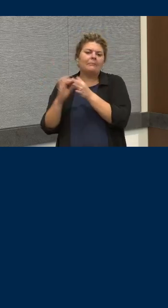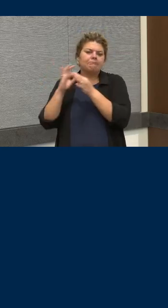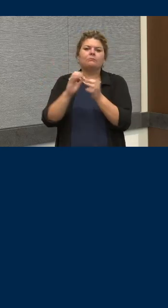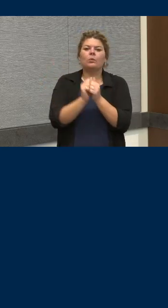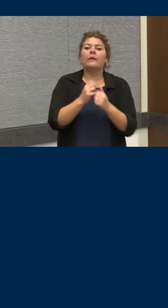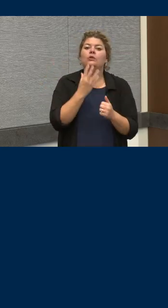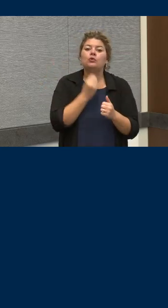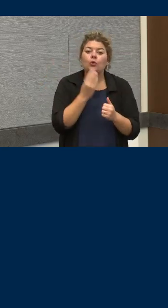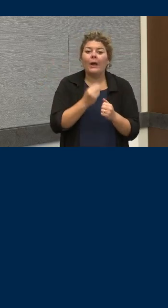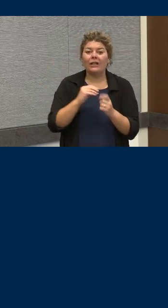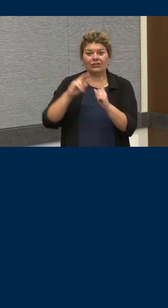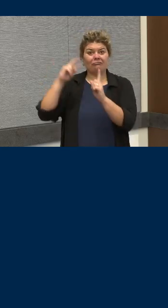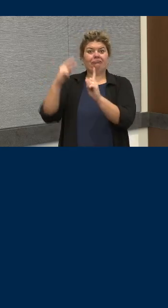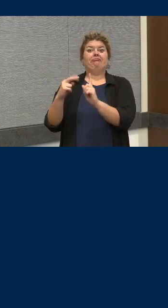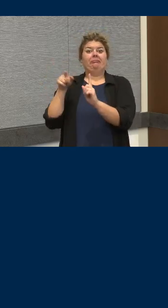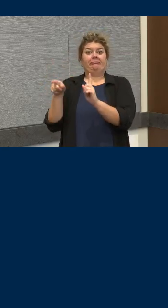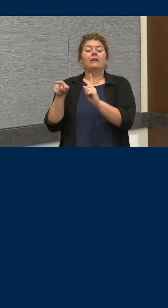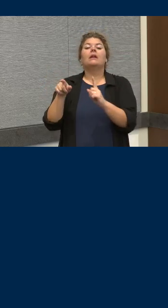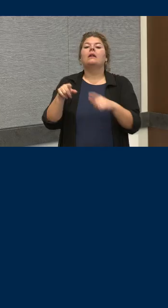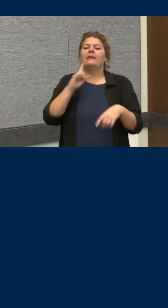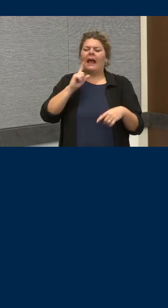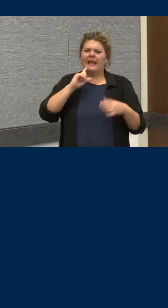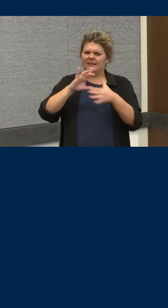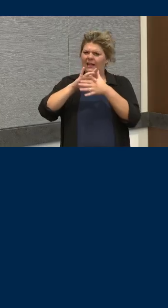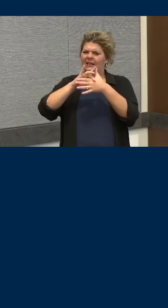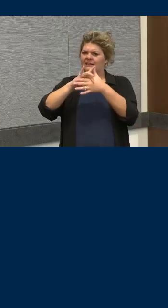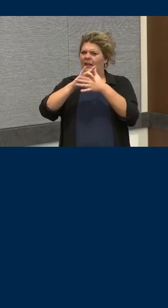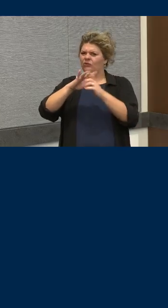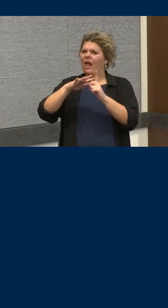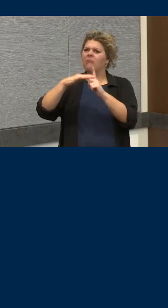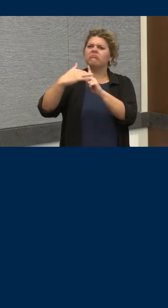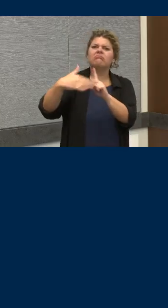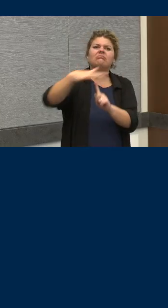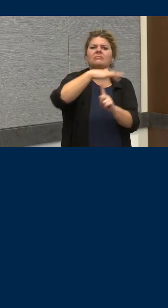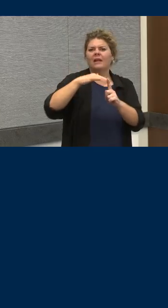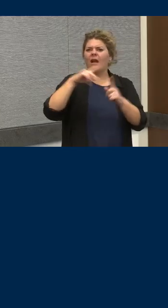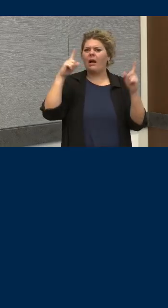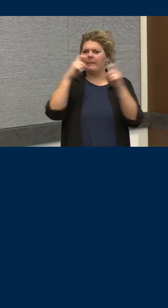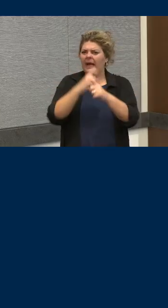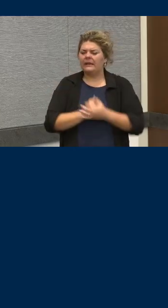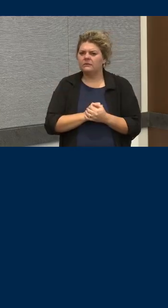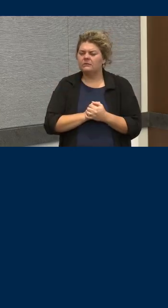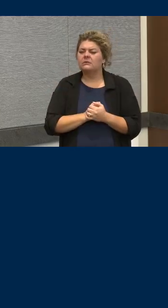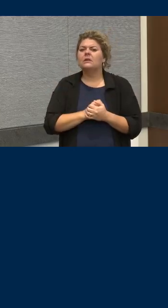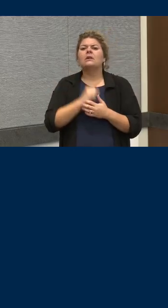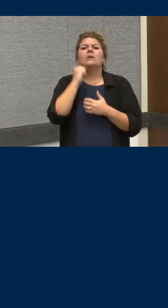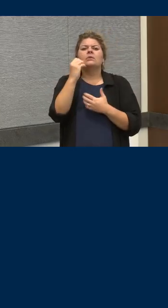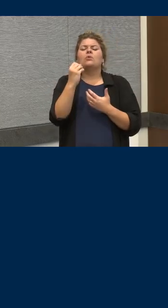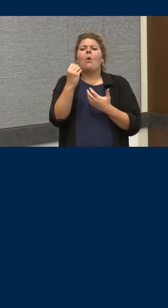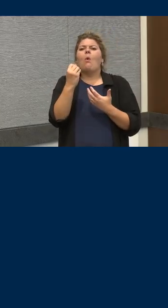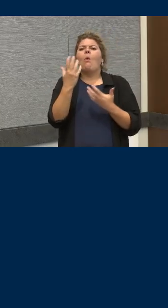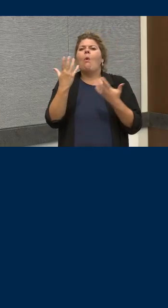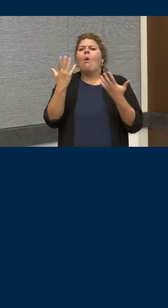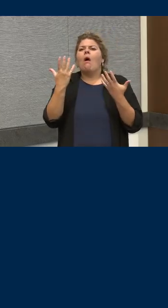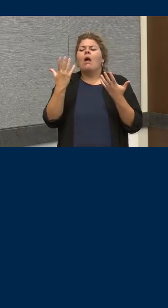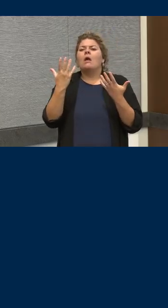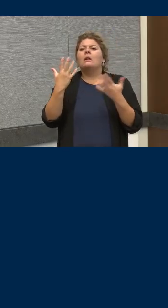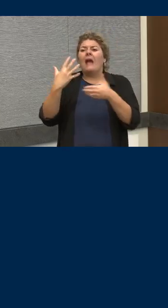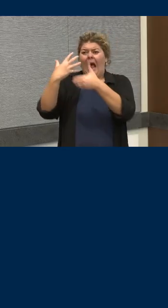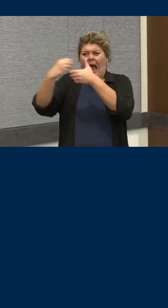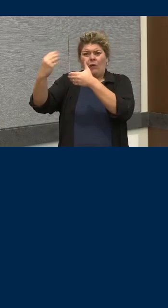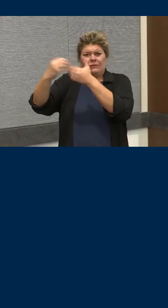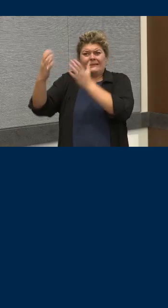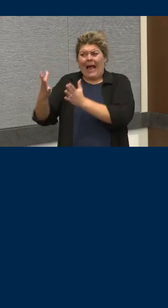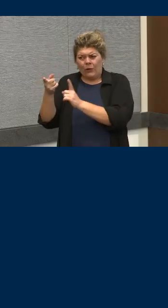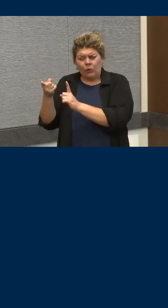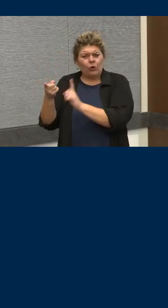position, is contextually complicated. To what extent did various configurations of outsider